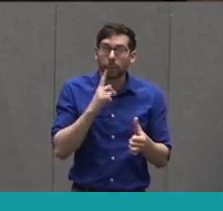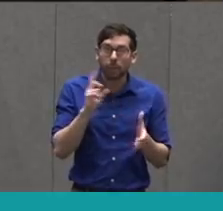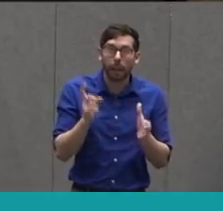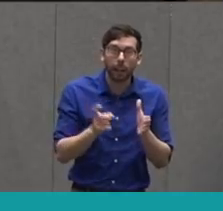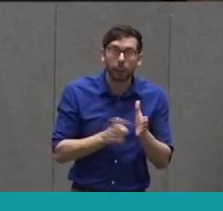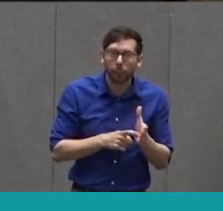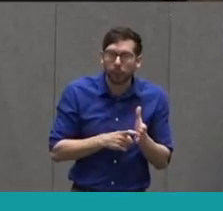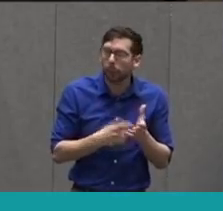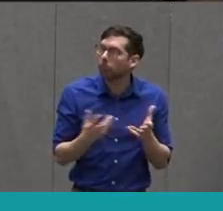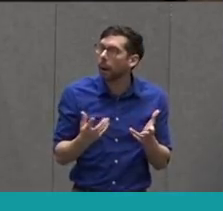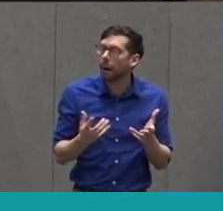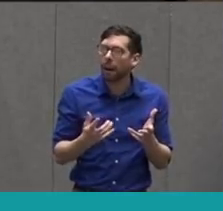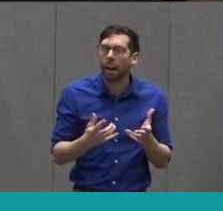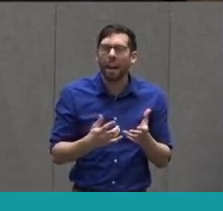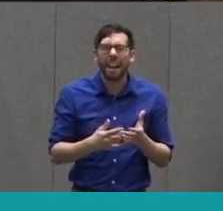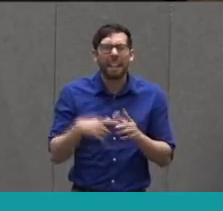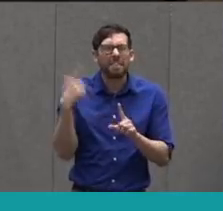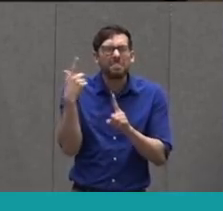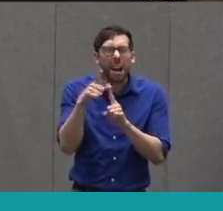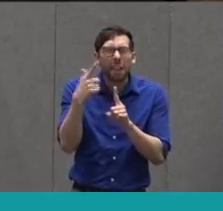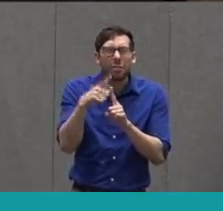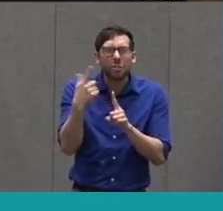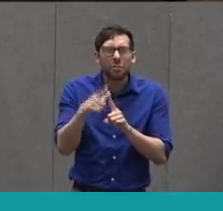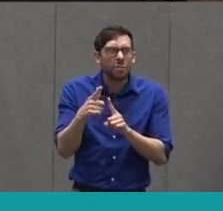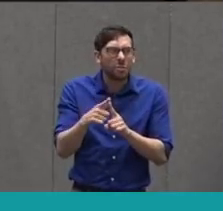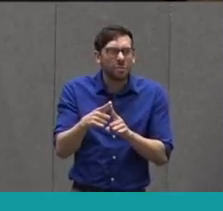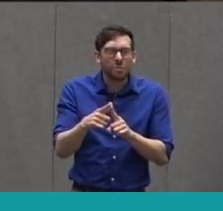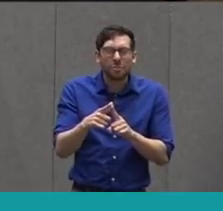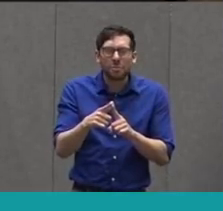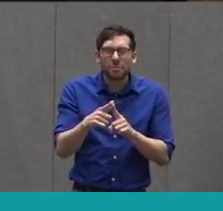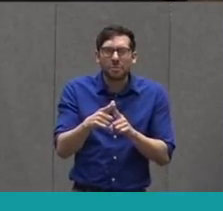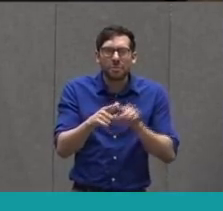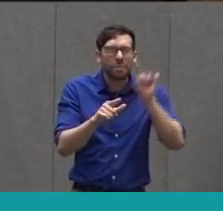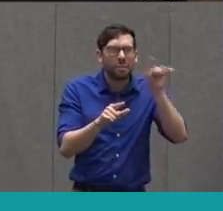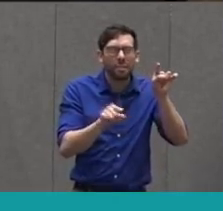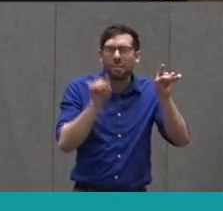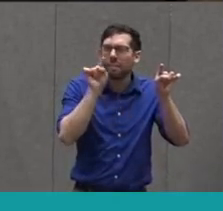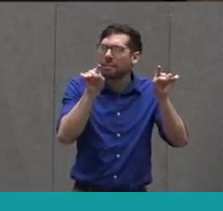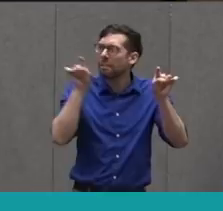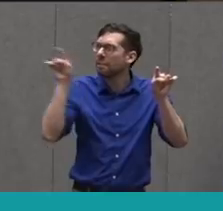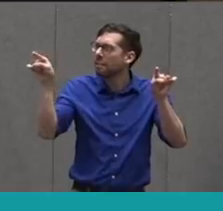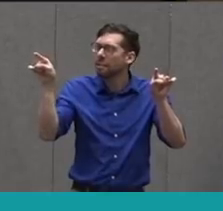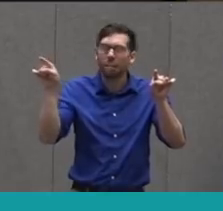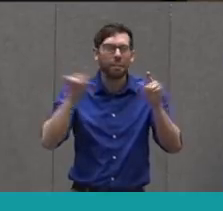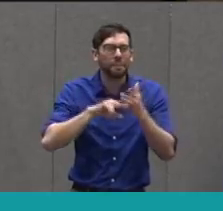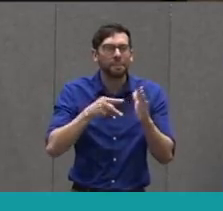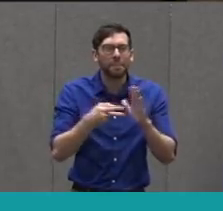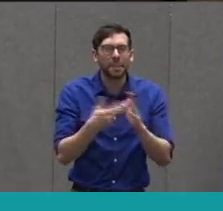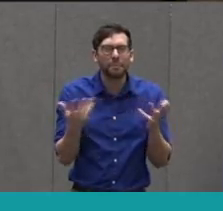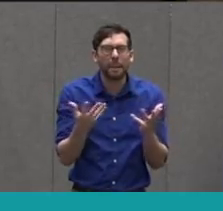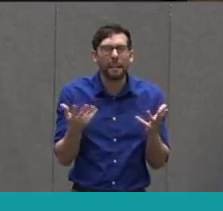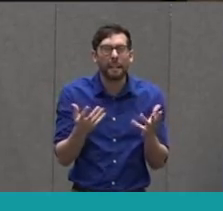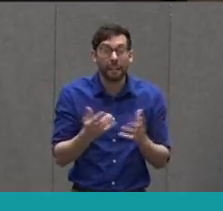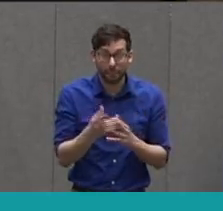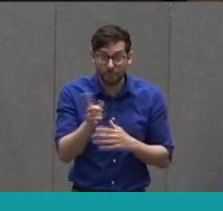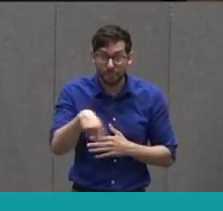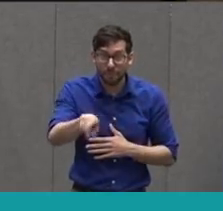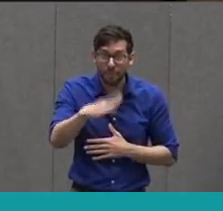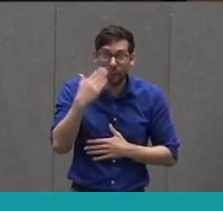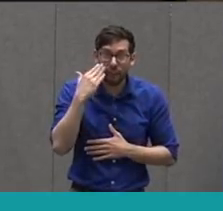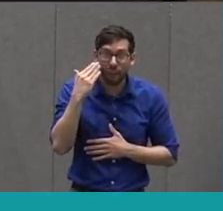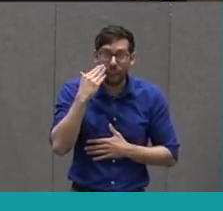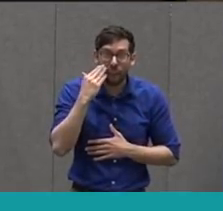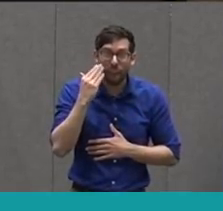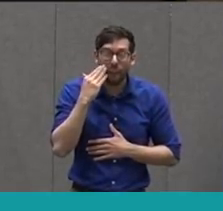three letters across the top. I wonder what those three letters mean. Do any of you know what those letters might